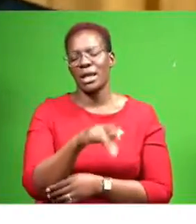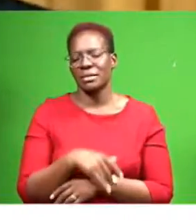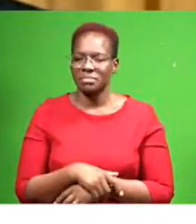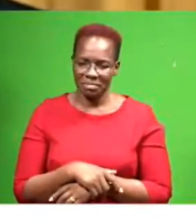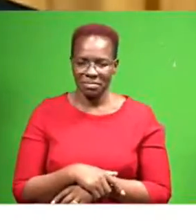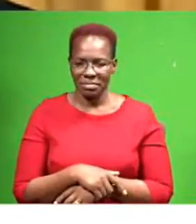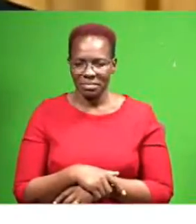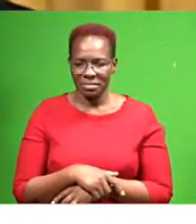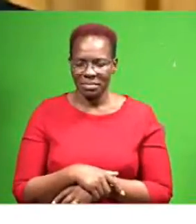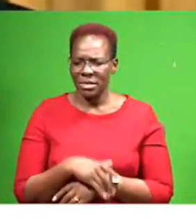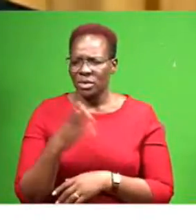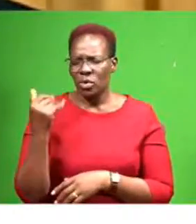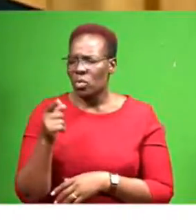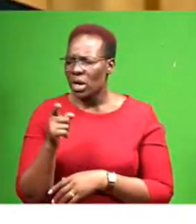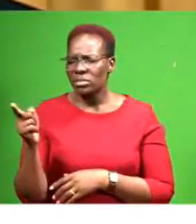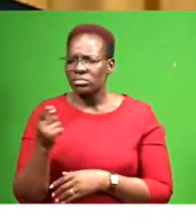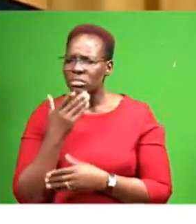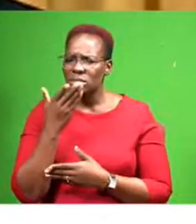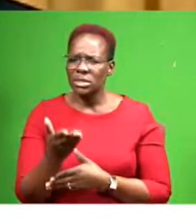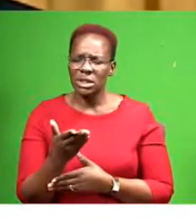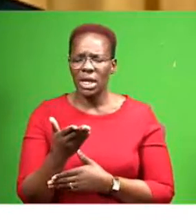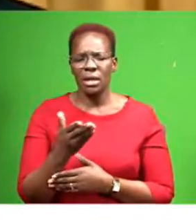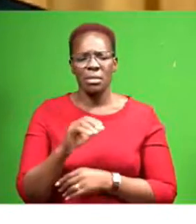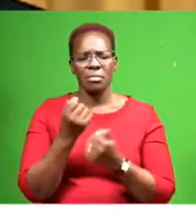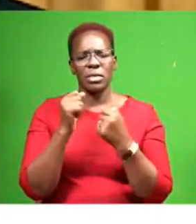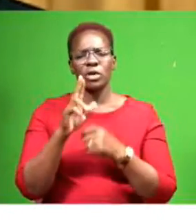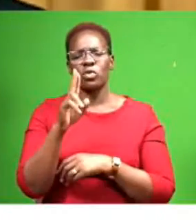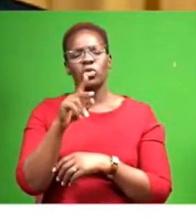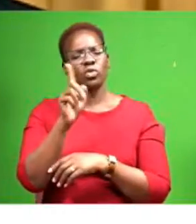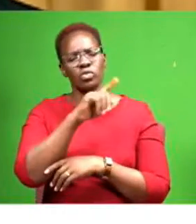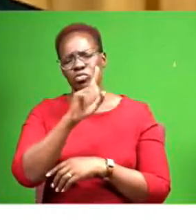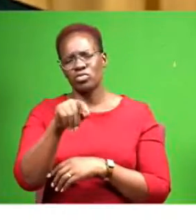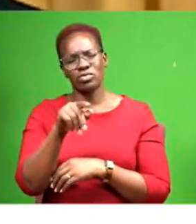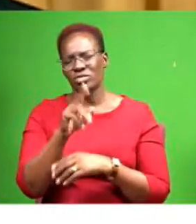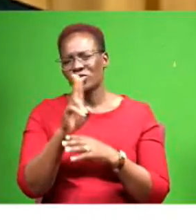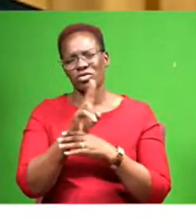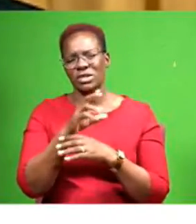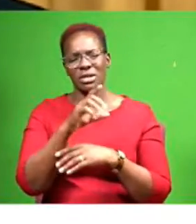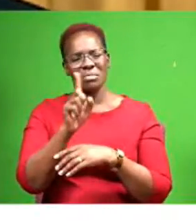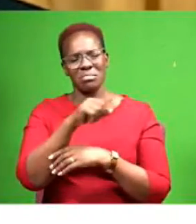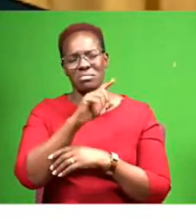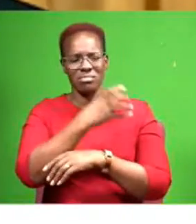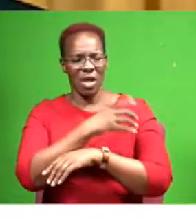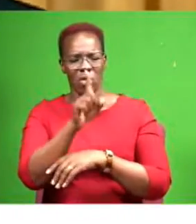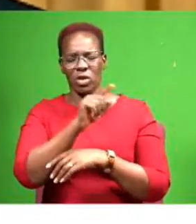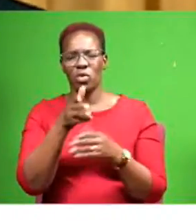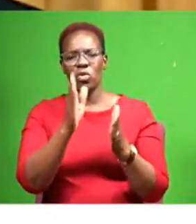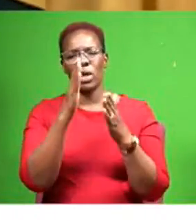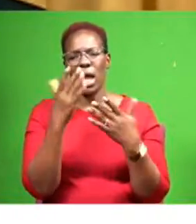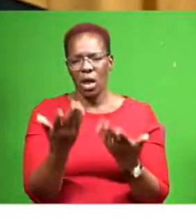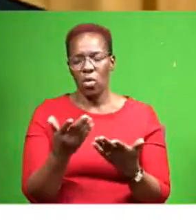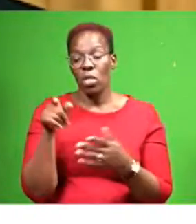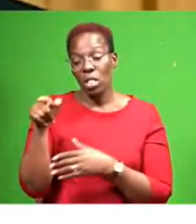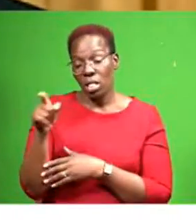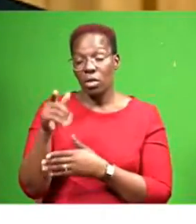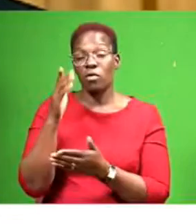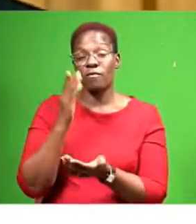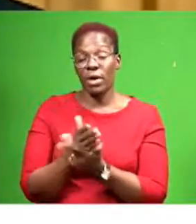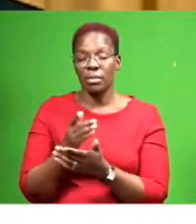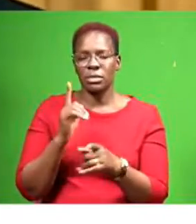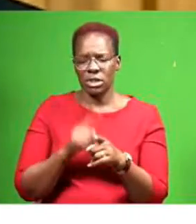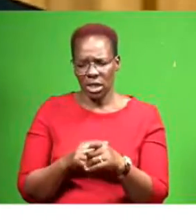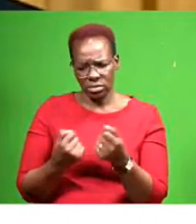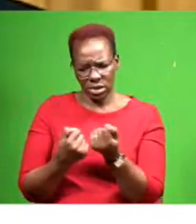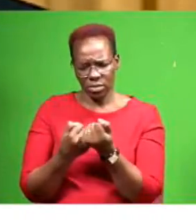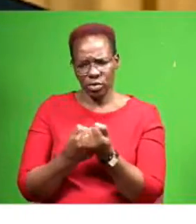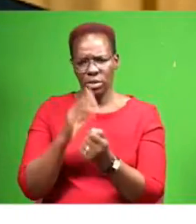While the respondents submitted that the President abused his powers in engaging in the BBI process, the appellants asserted that in facilitating the